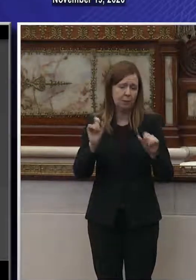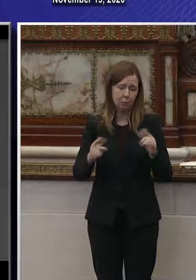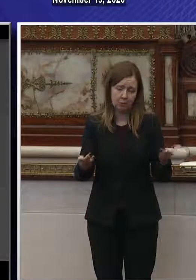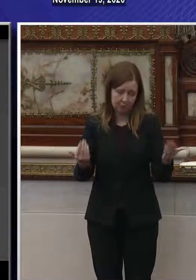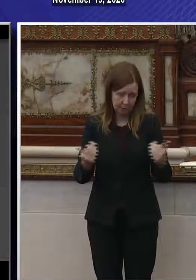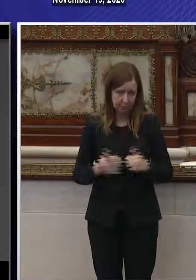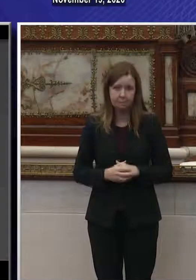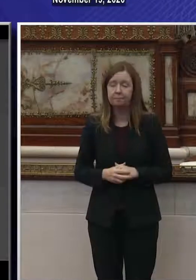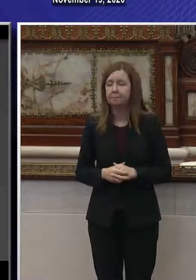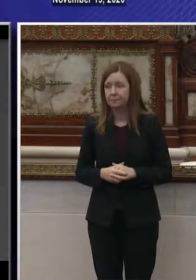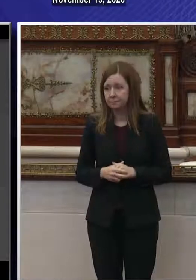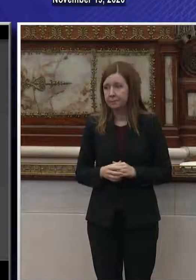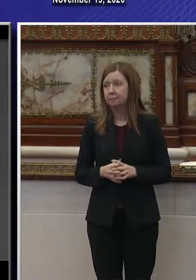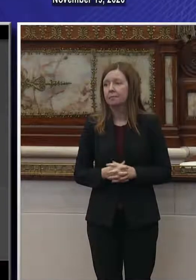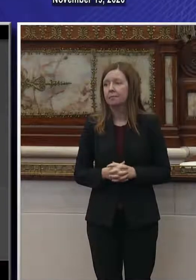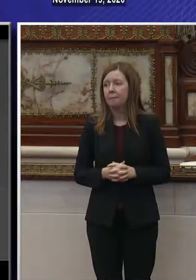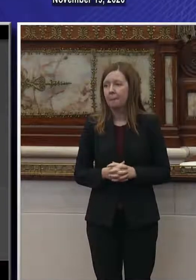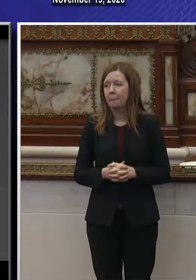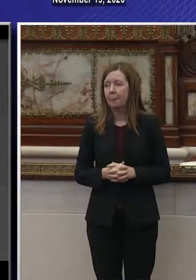please.